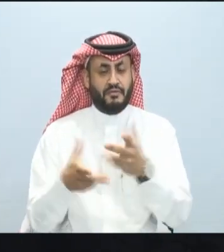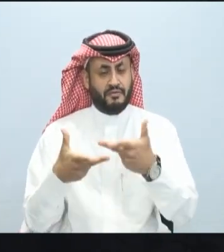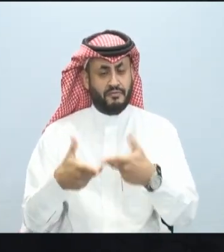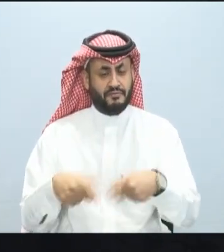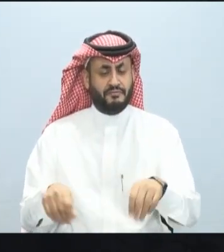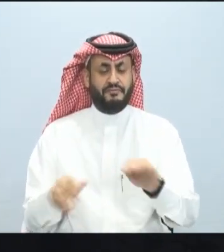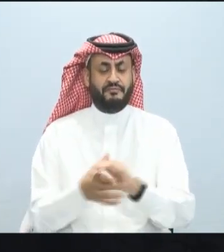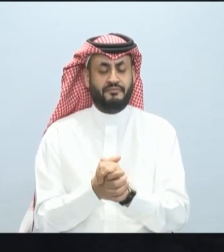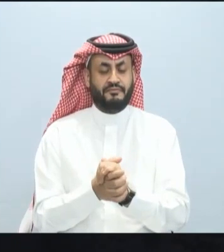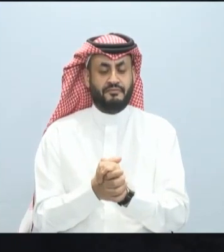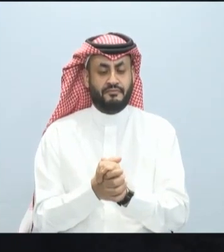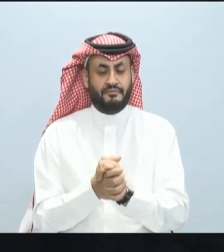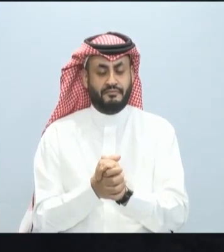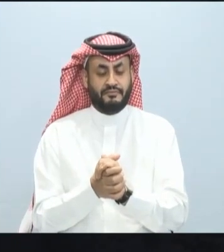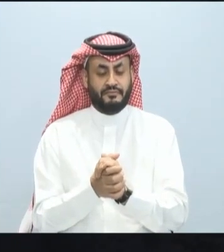and you are going to think